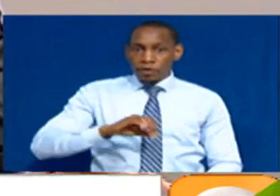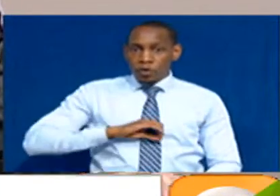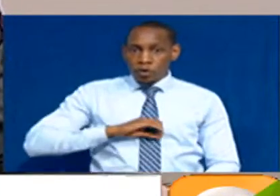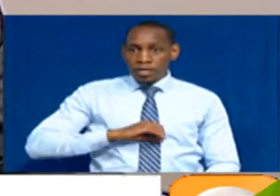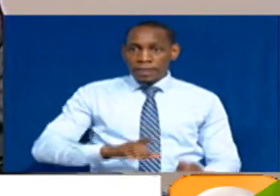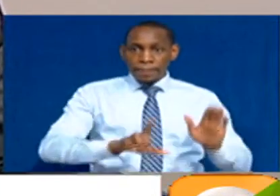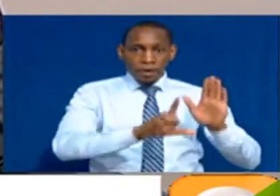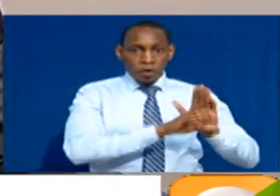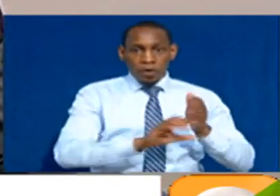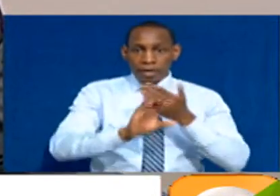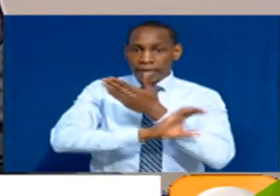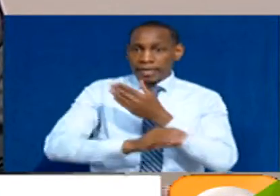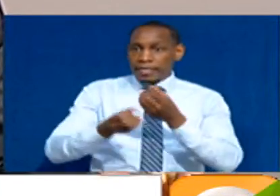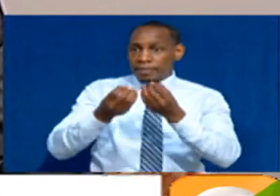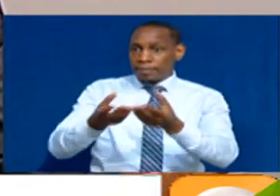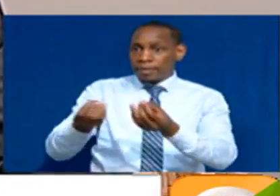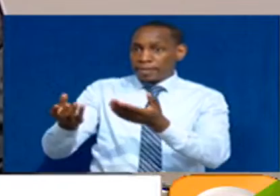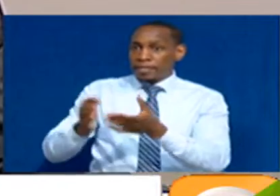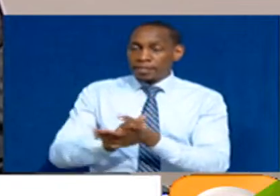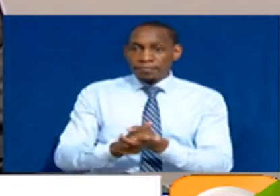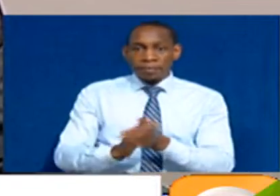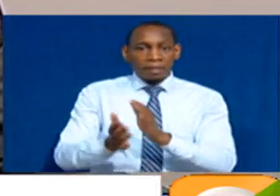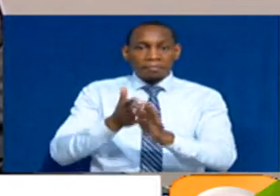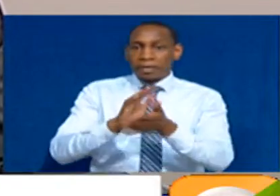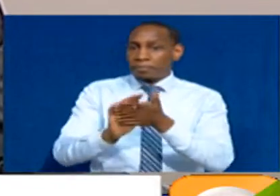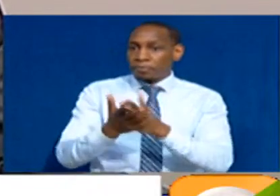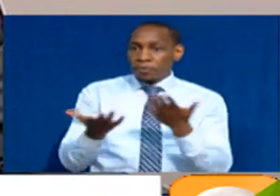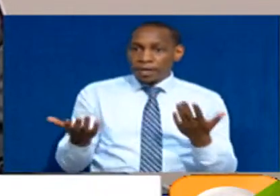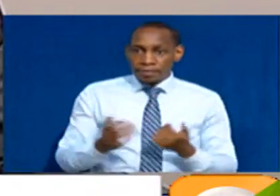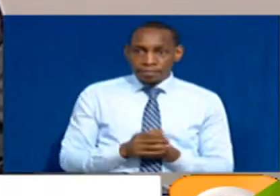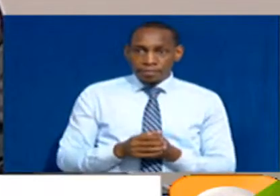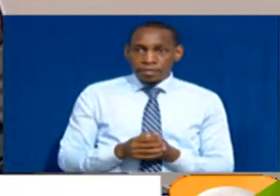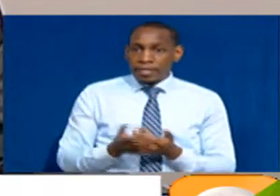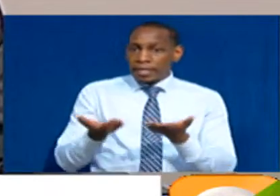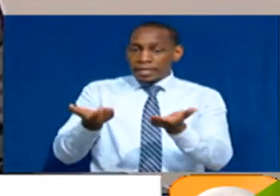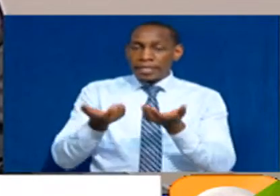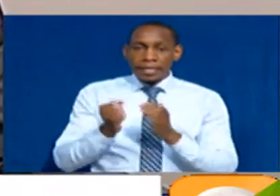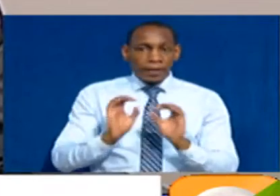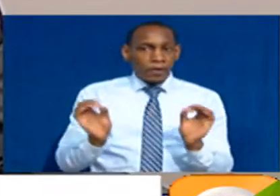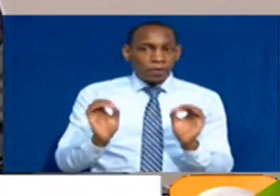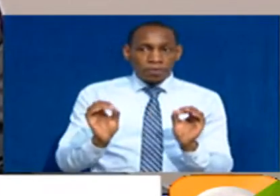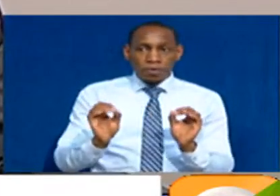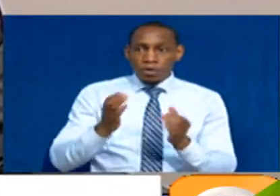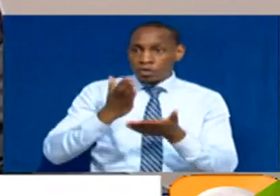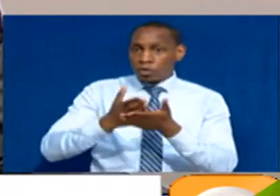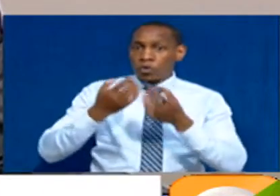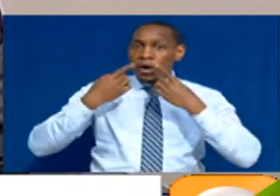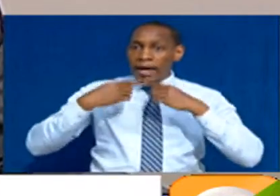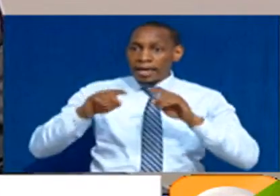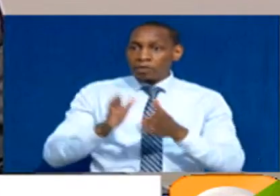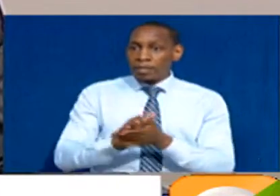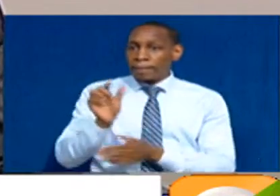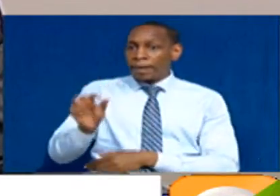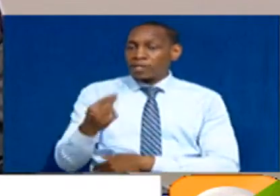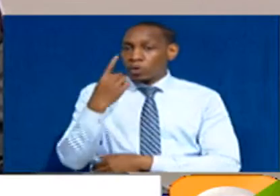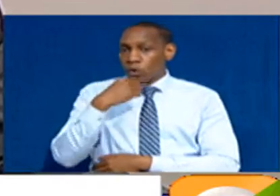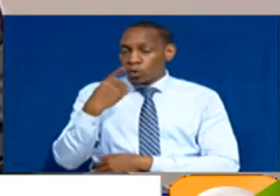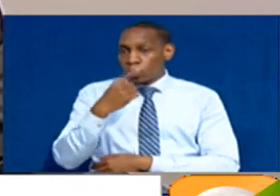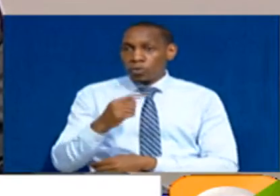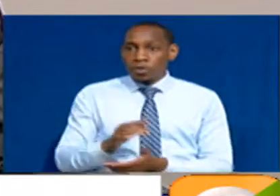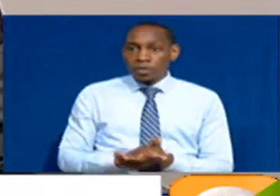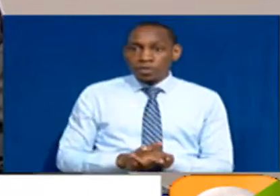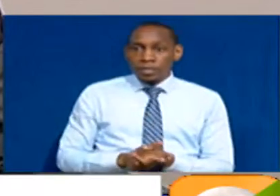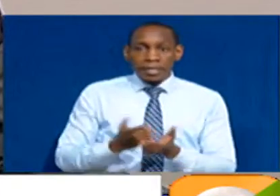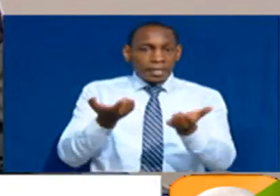in most of these countries are almost non-existent. You are not required to actually declare who you are. You are